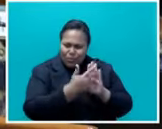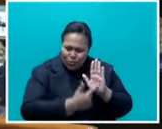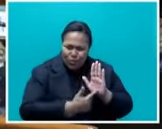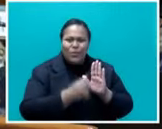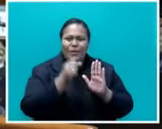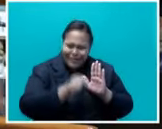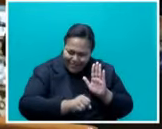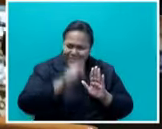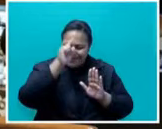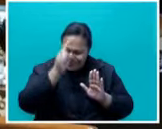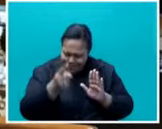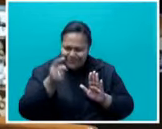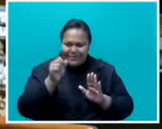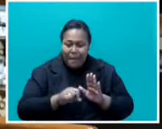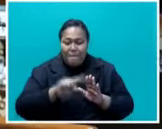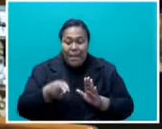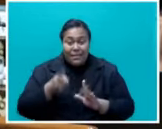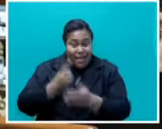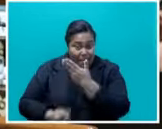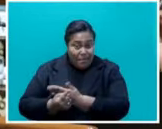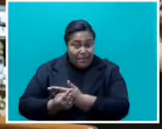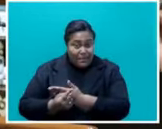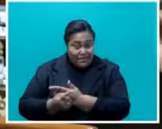Mr. Speaker, but in this particular case,